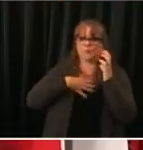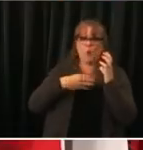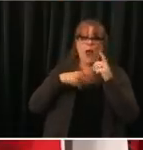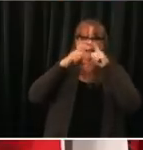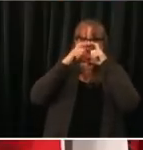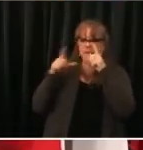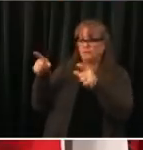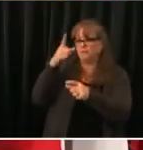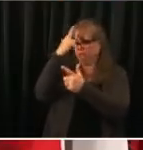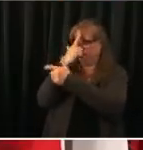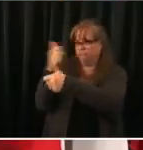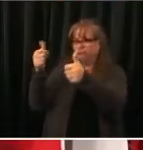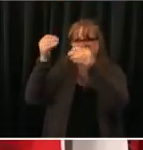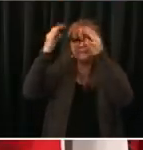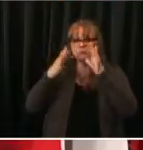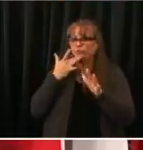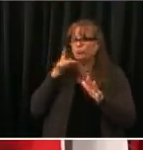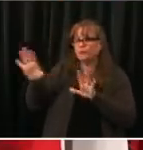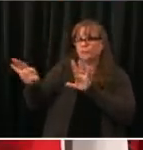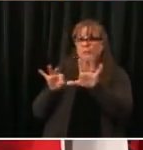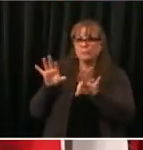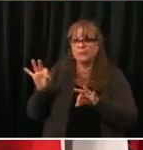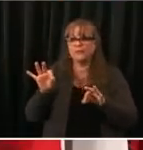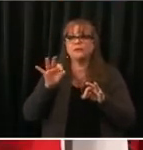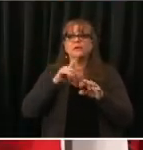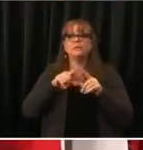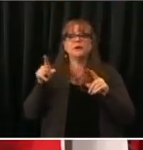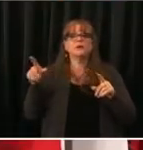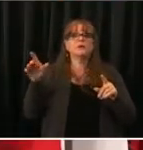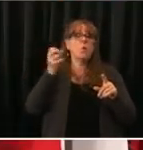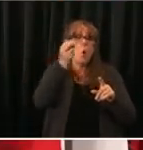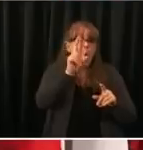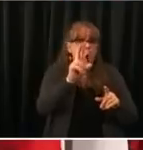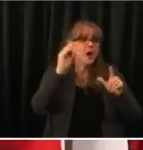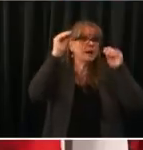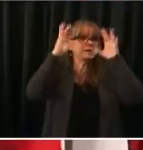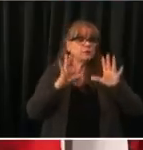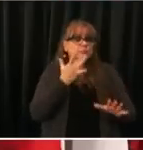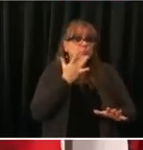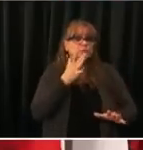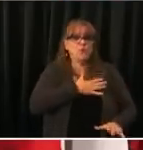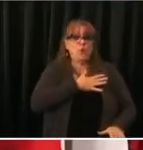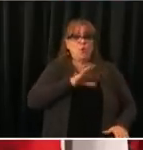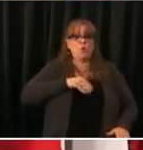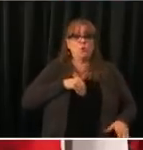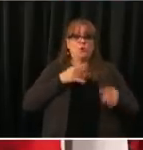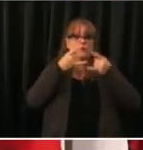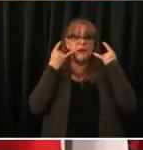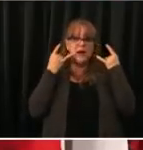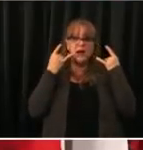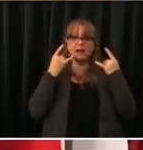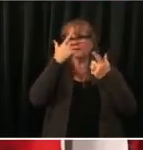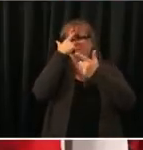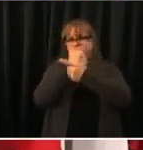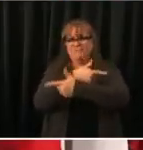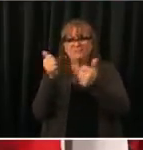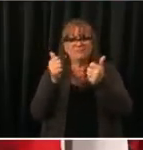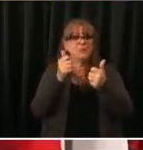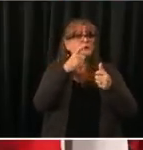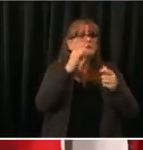cloth mask with their school mascot or colors. They're certainly entitled to do that as well. People are welcome to wear 2 masks as well. There's